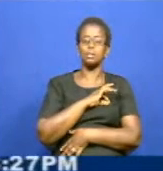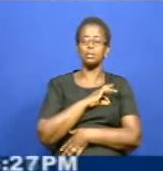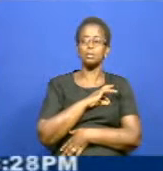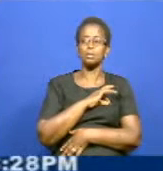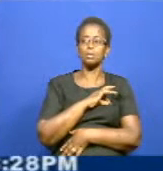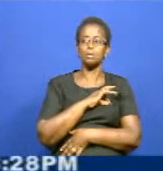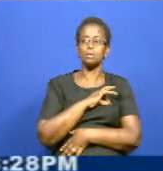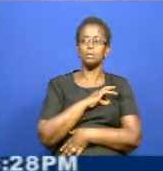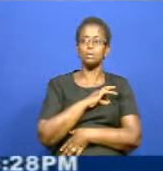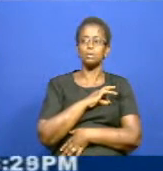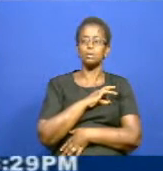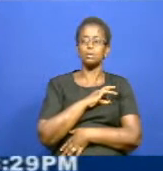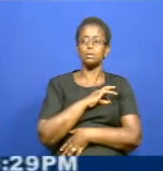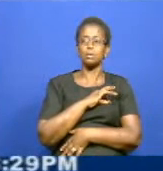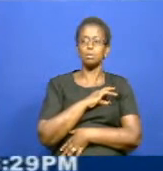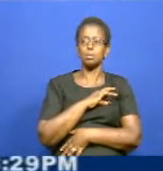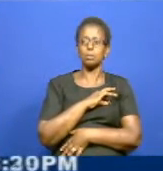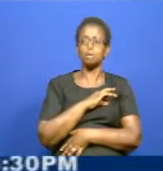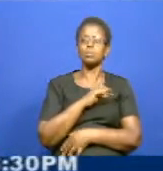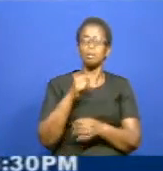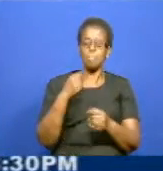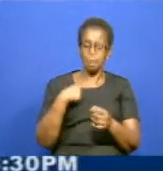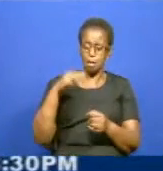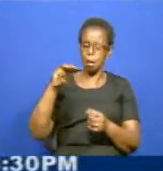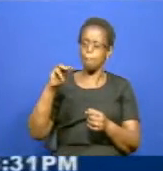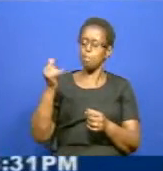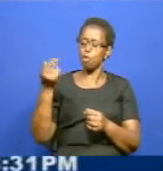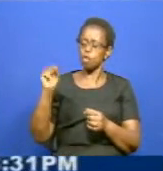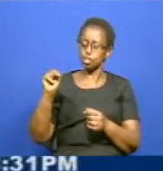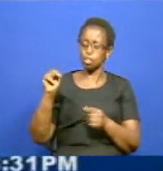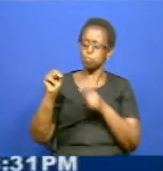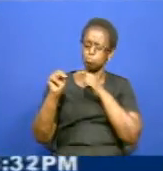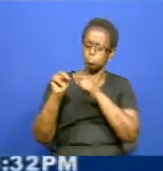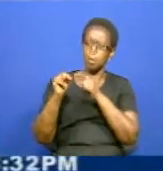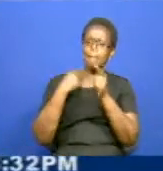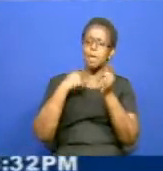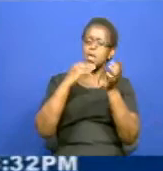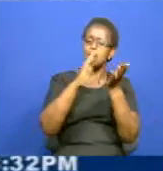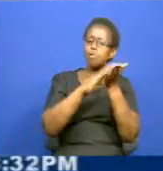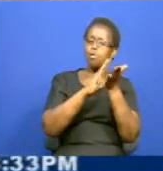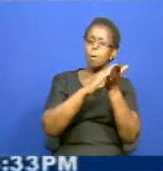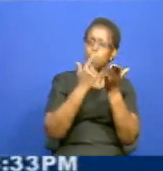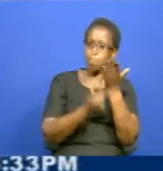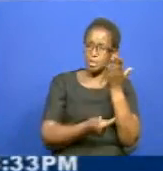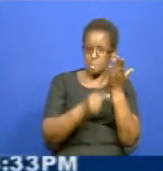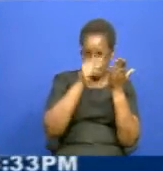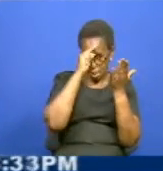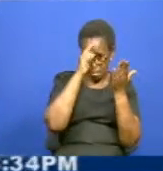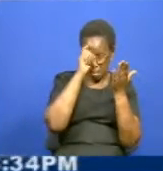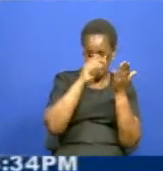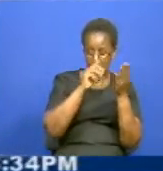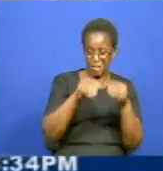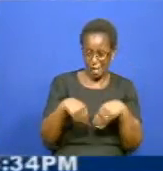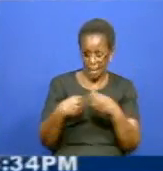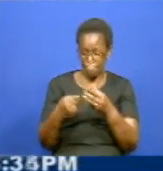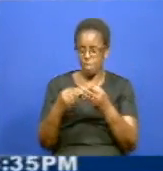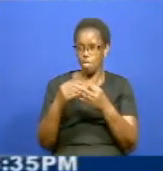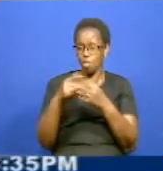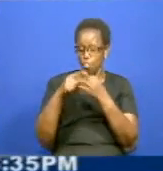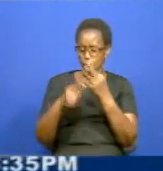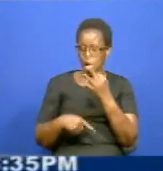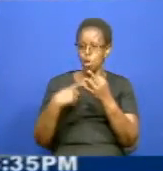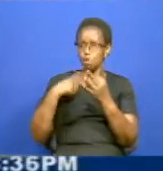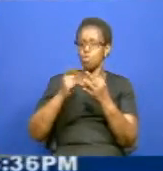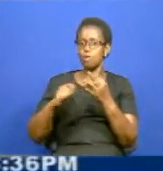given. In the motion, I'm even recommending that the government should actually give them 3 pairs of uniform in a year, so that they are